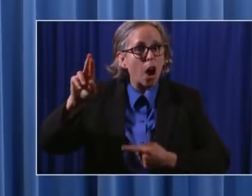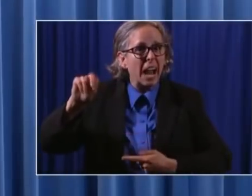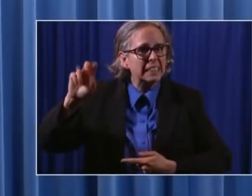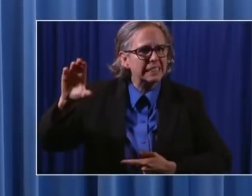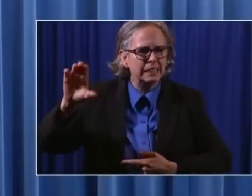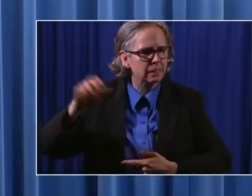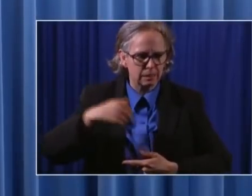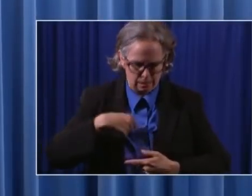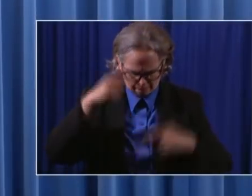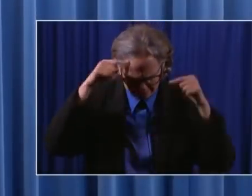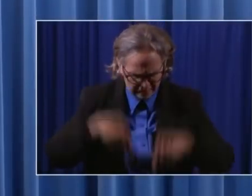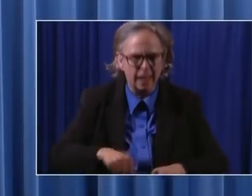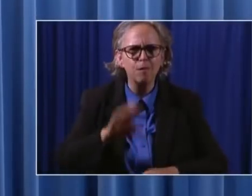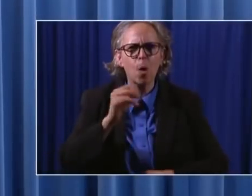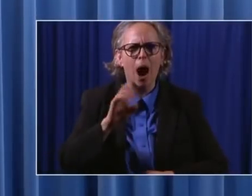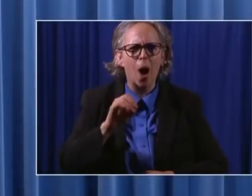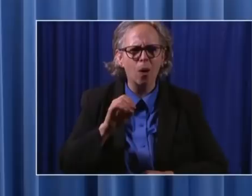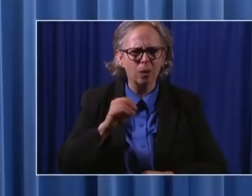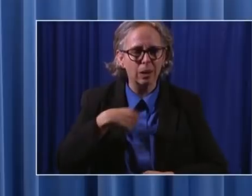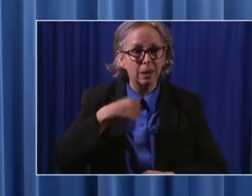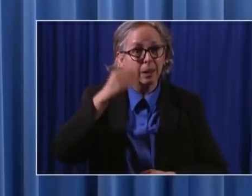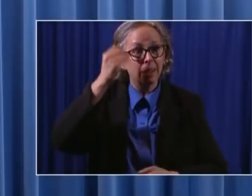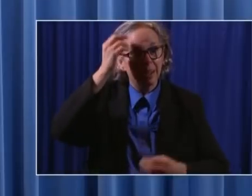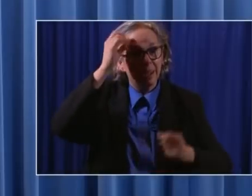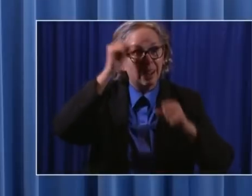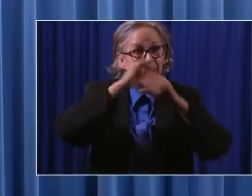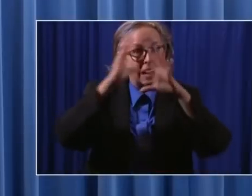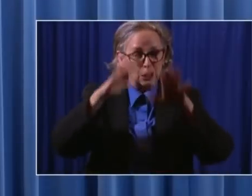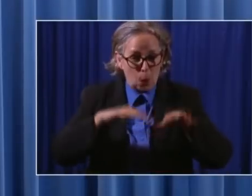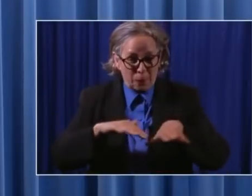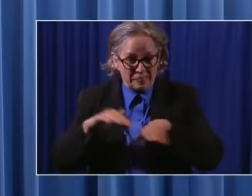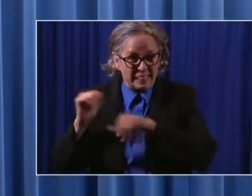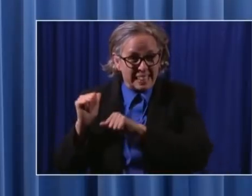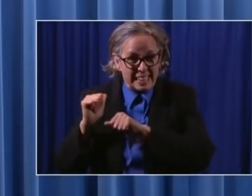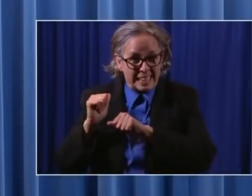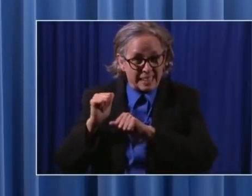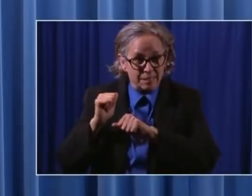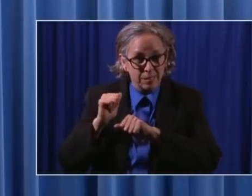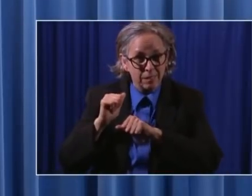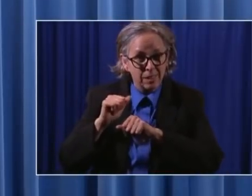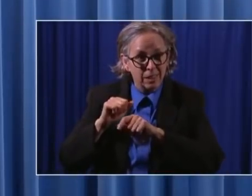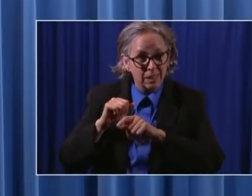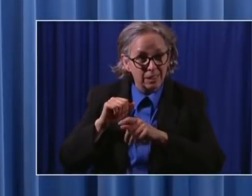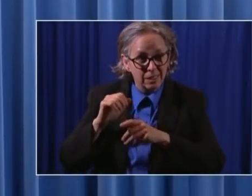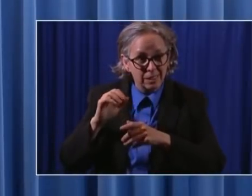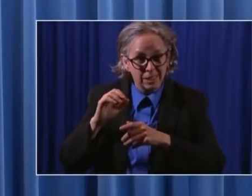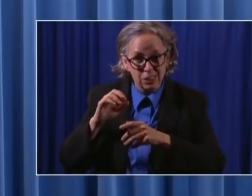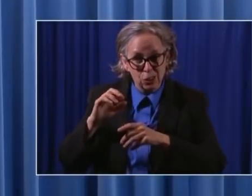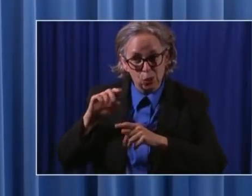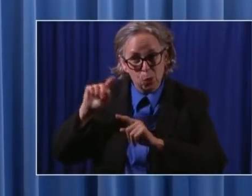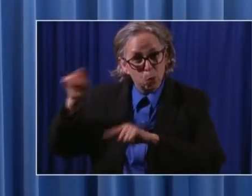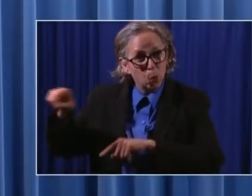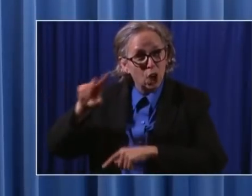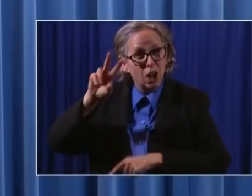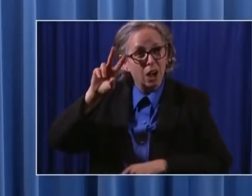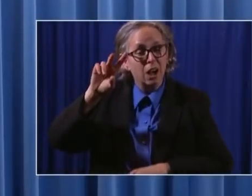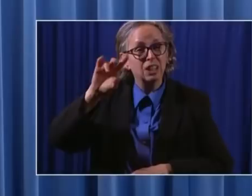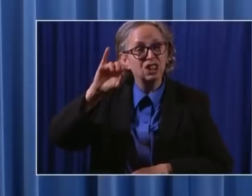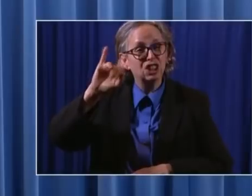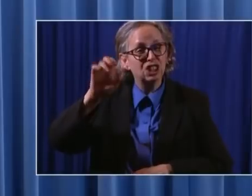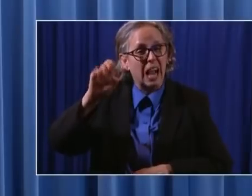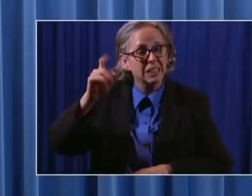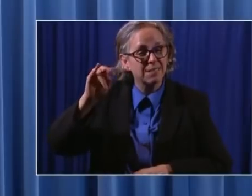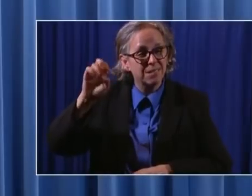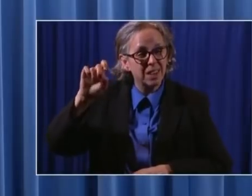Ohio that long a period of time is probably not something that I think is a great idea, but we'll see.